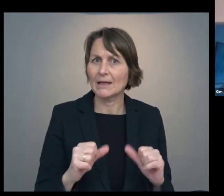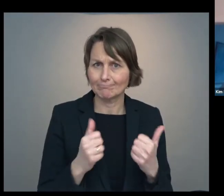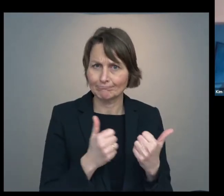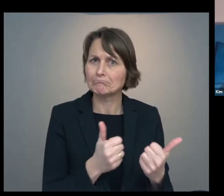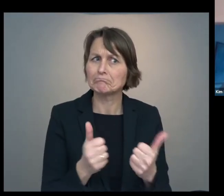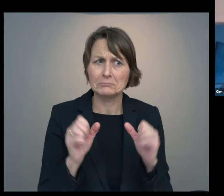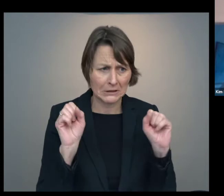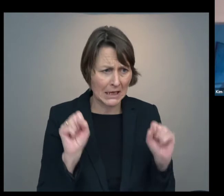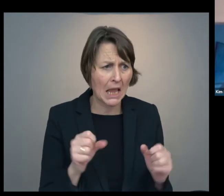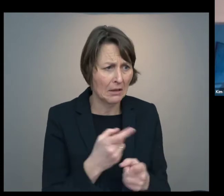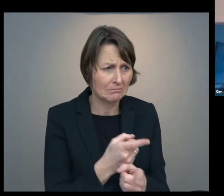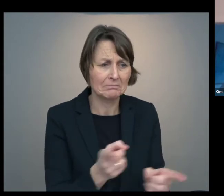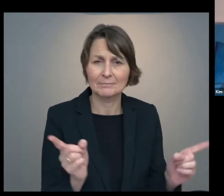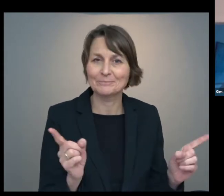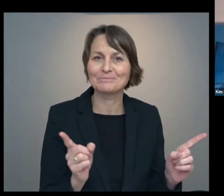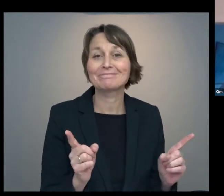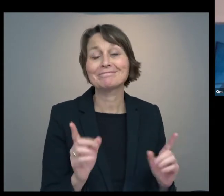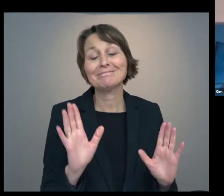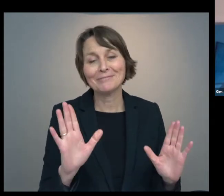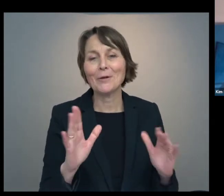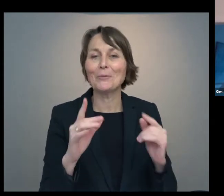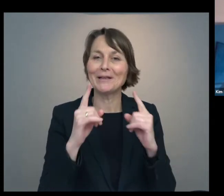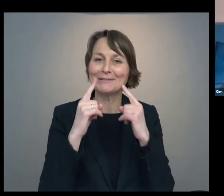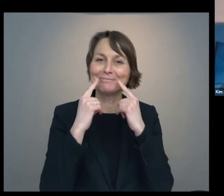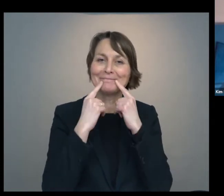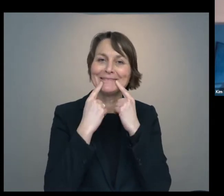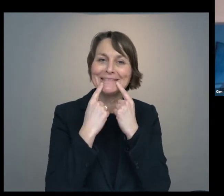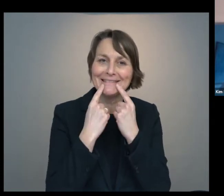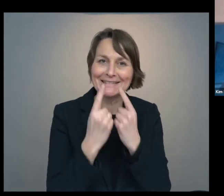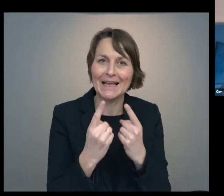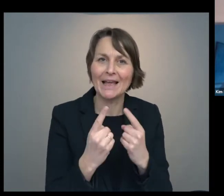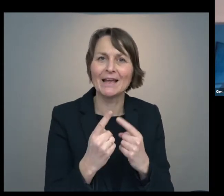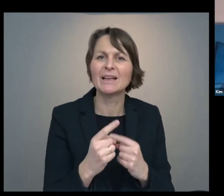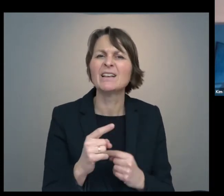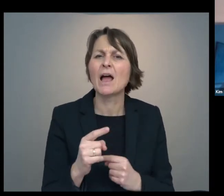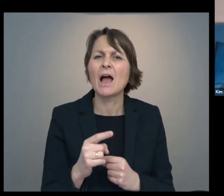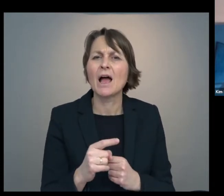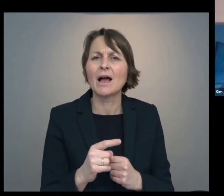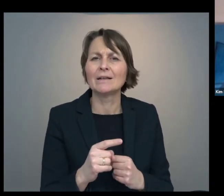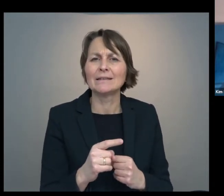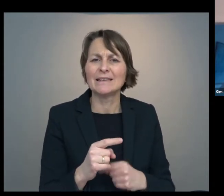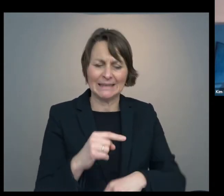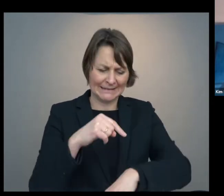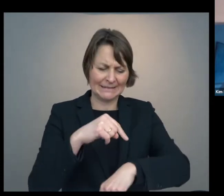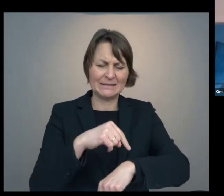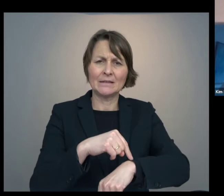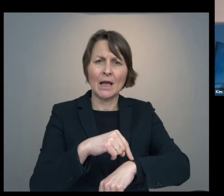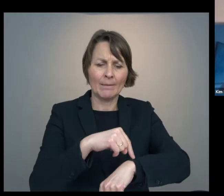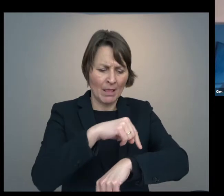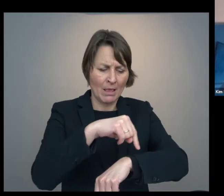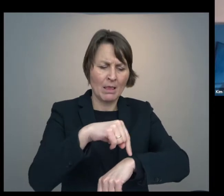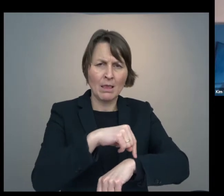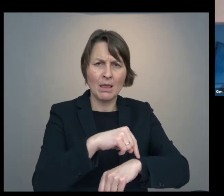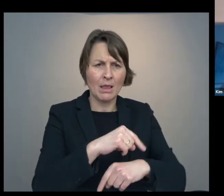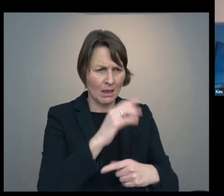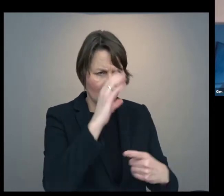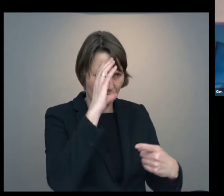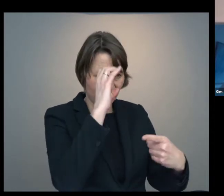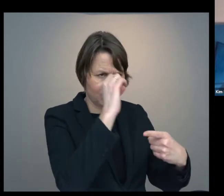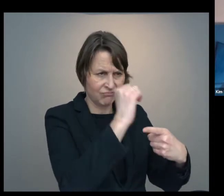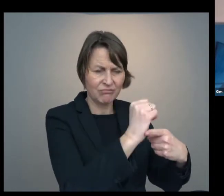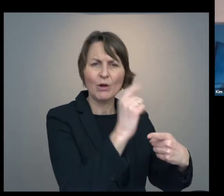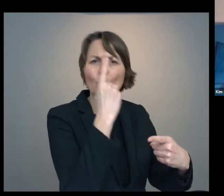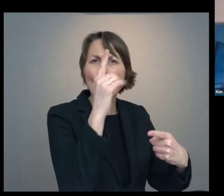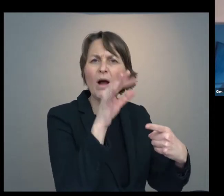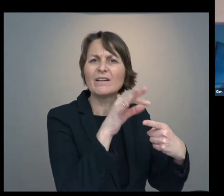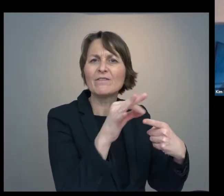that's a good way. And please, as we always say, don't just spend all your time working on a feature without telling us on it